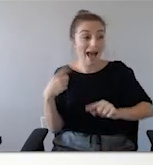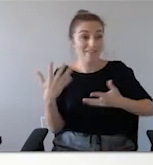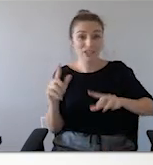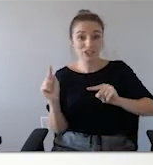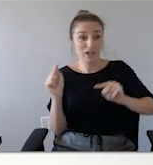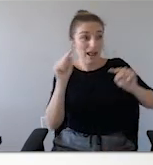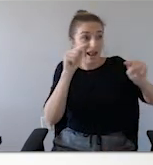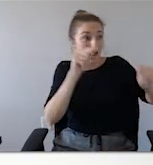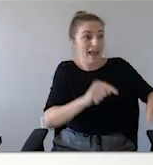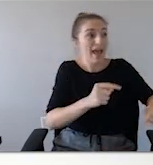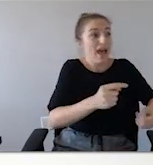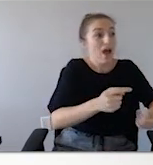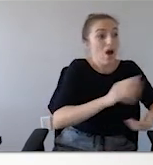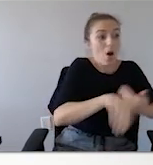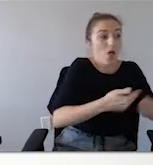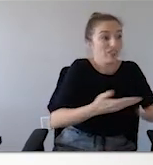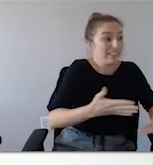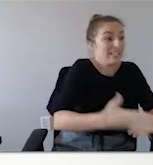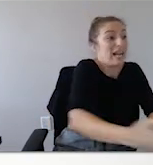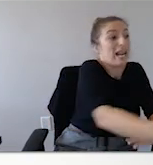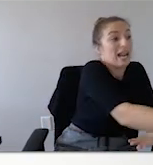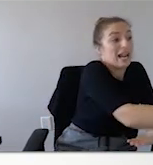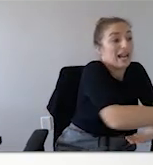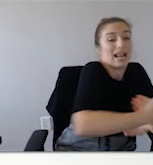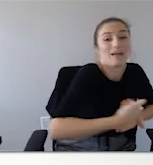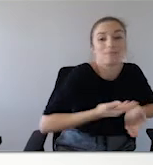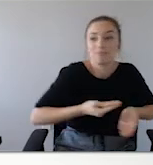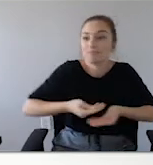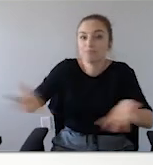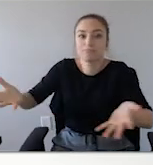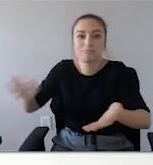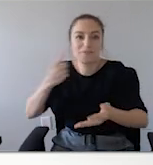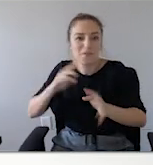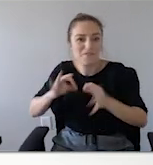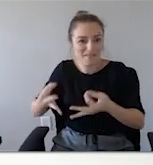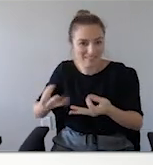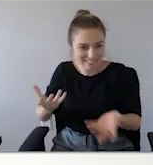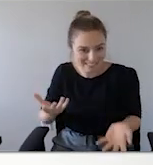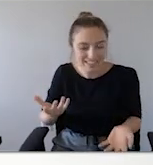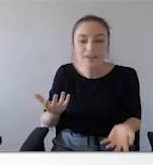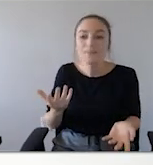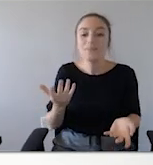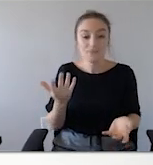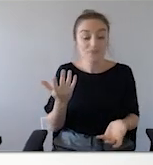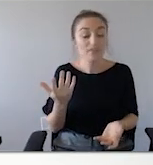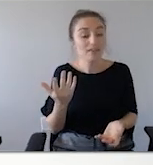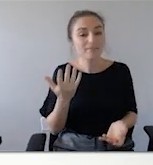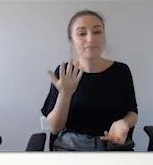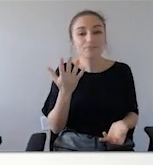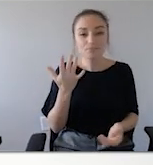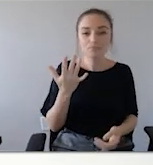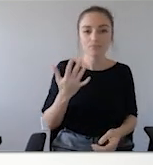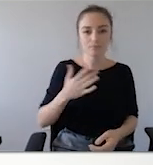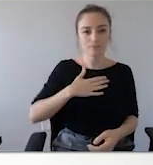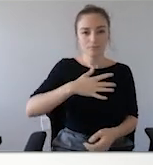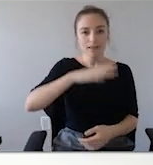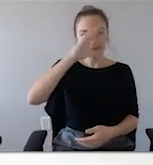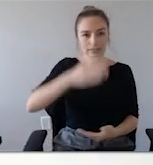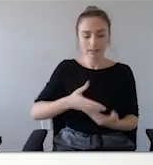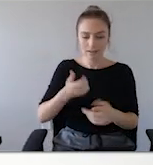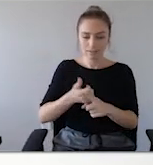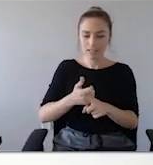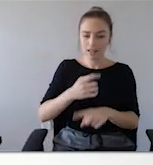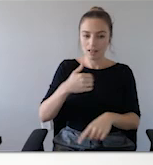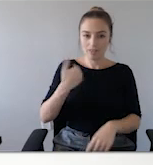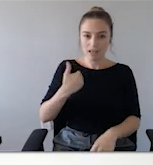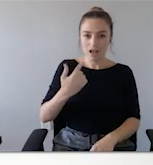to families in my area because, when my son was young and people said, oh, you got to start thinking about transition, and he was